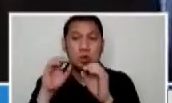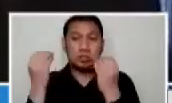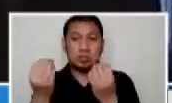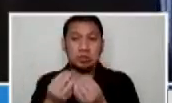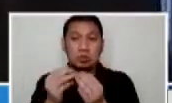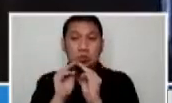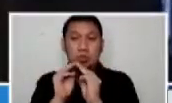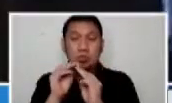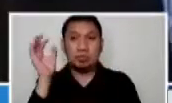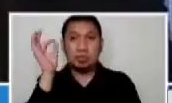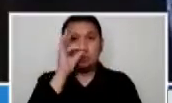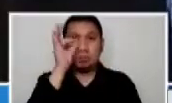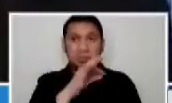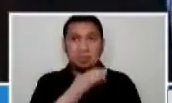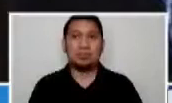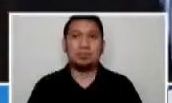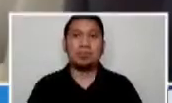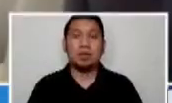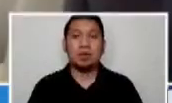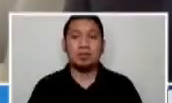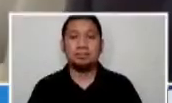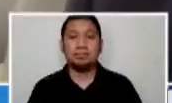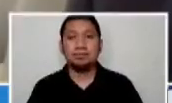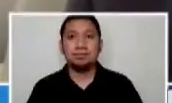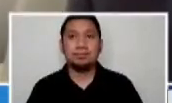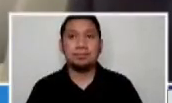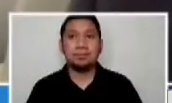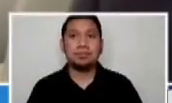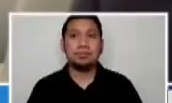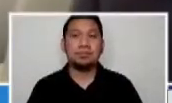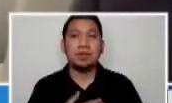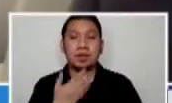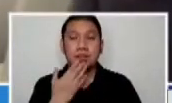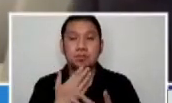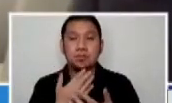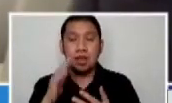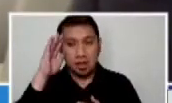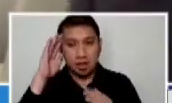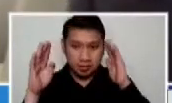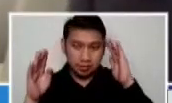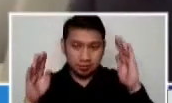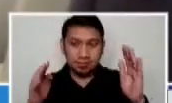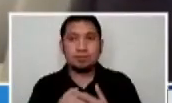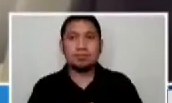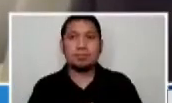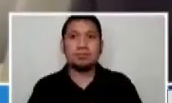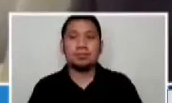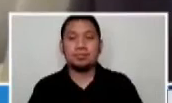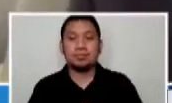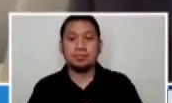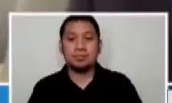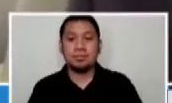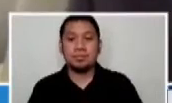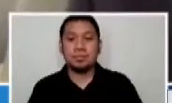This year's observance of Ramadan is really unprecedented in contemporary